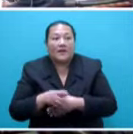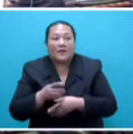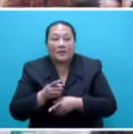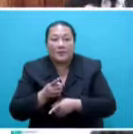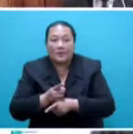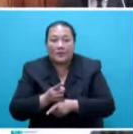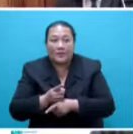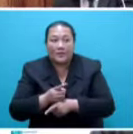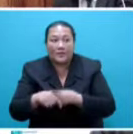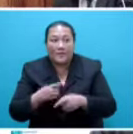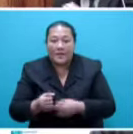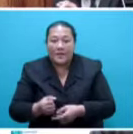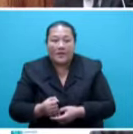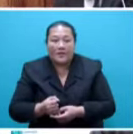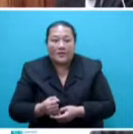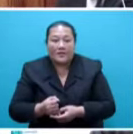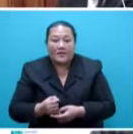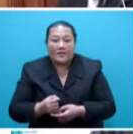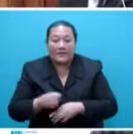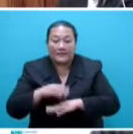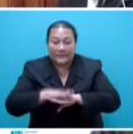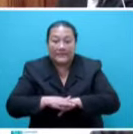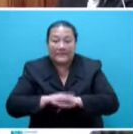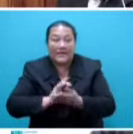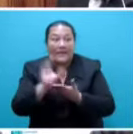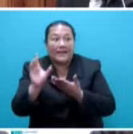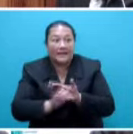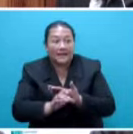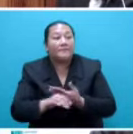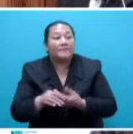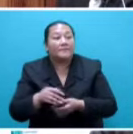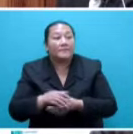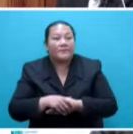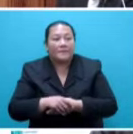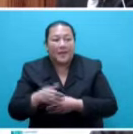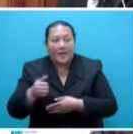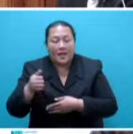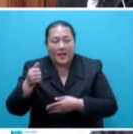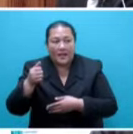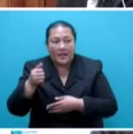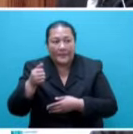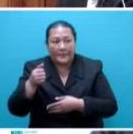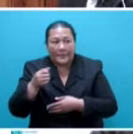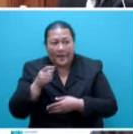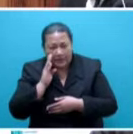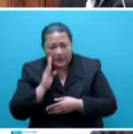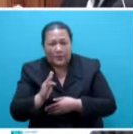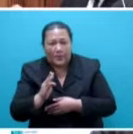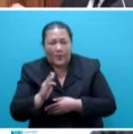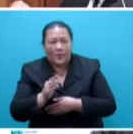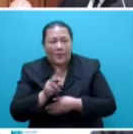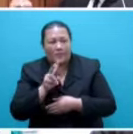calendar. It has been presented by the Leader in Government. I note that he has, we've just passed the